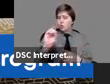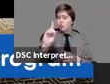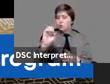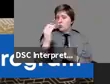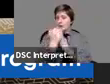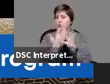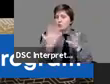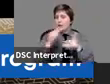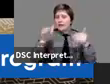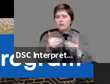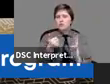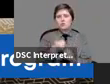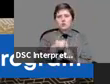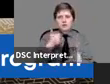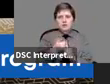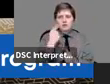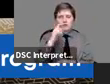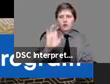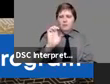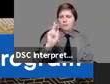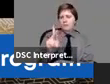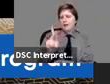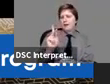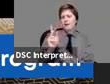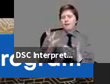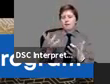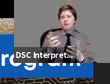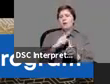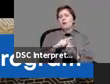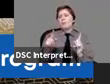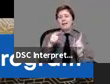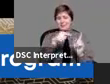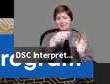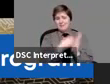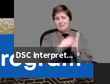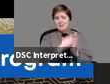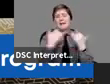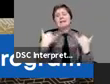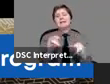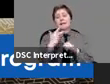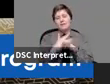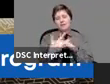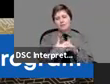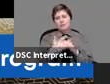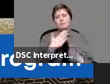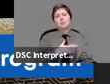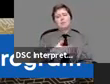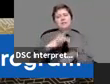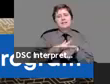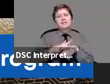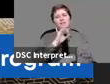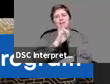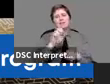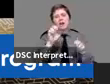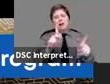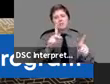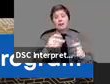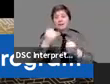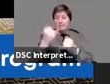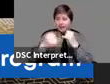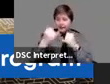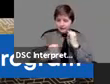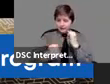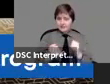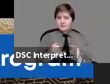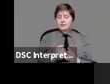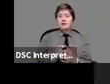to introduce yourself to your banker. But this money is still available, so please take advantage of that opportunity. And lastly,